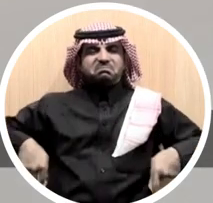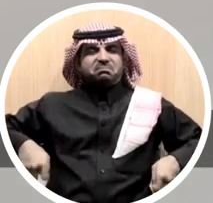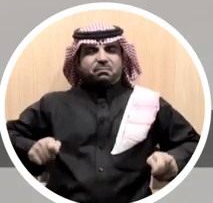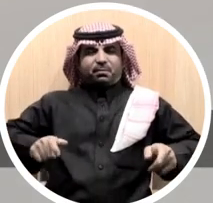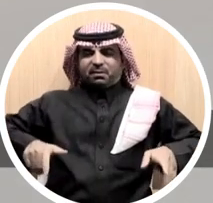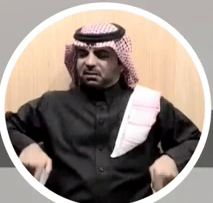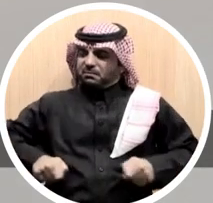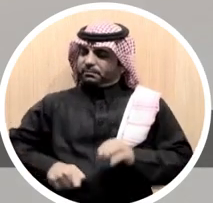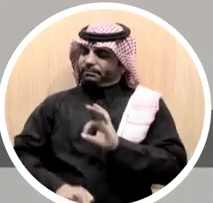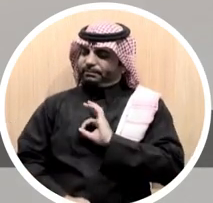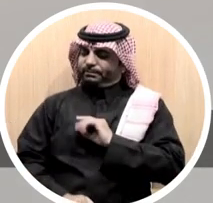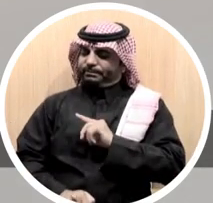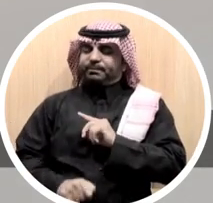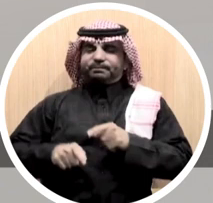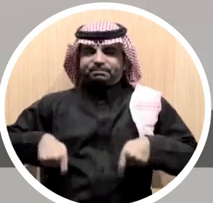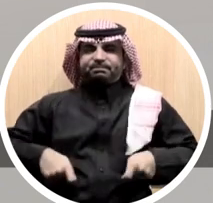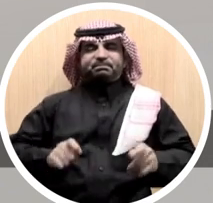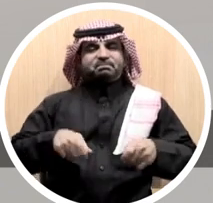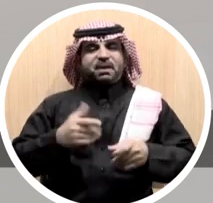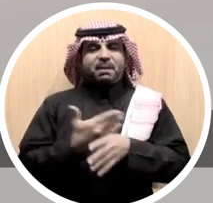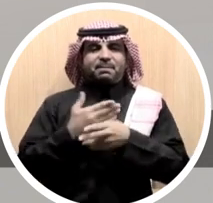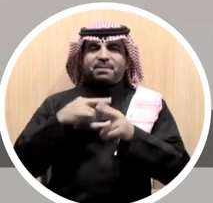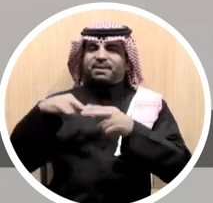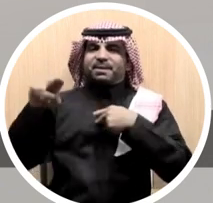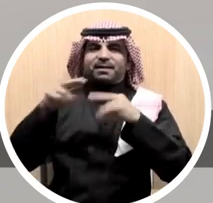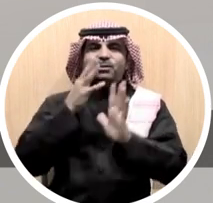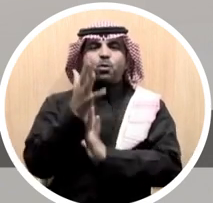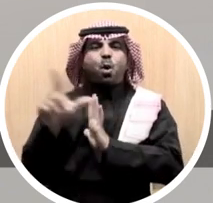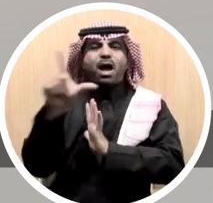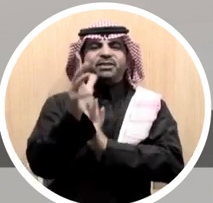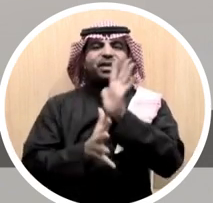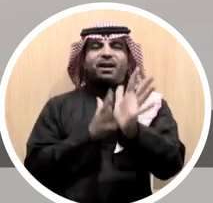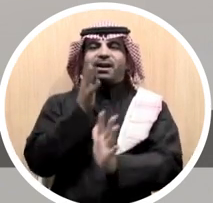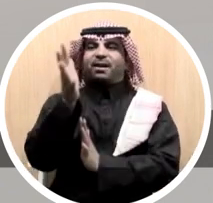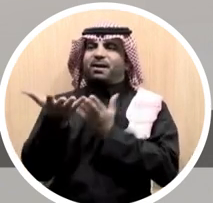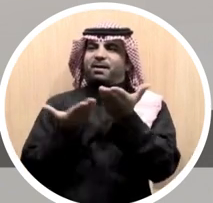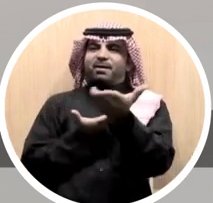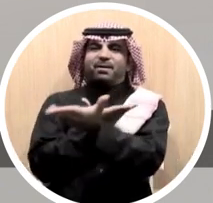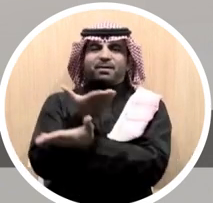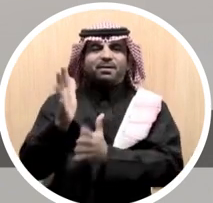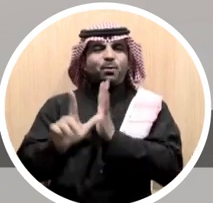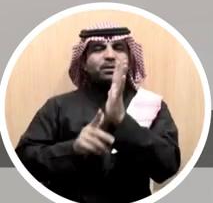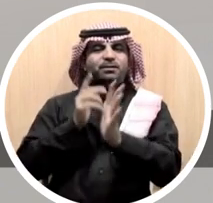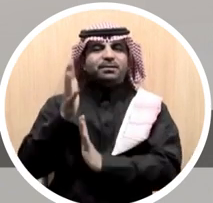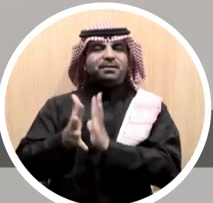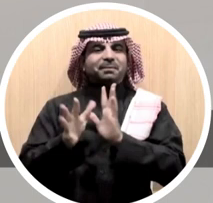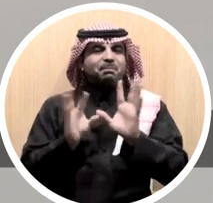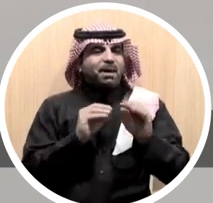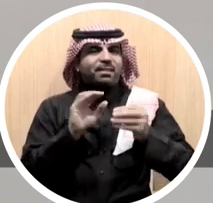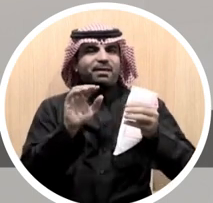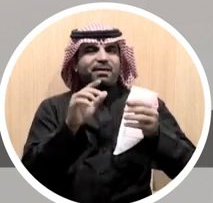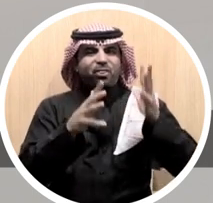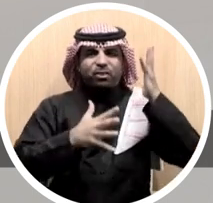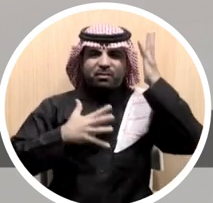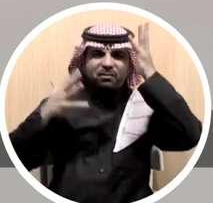disability. Sammy's confined to a wheelchair and has to use sign language to communicate. For many in Sammy's